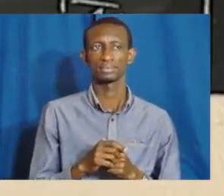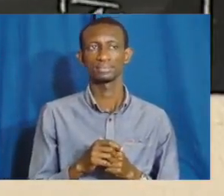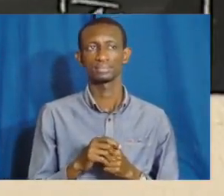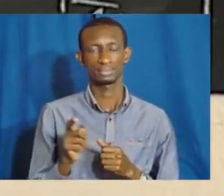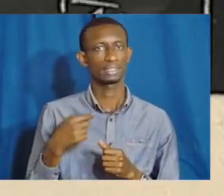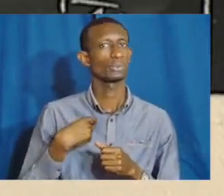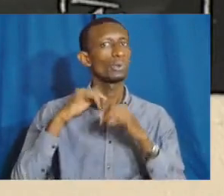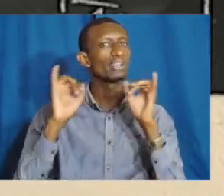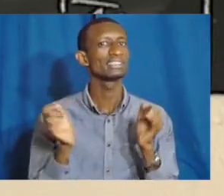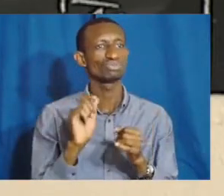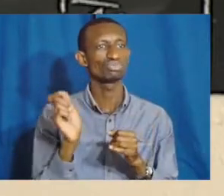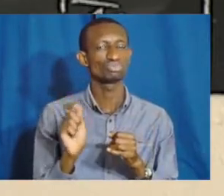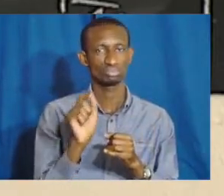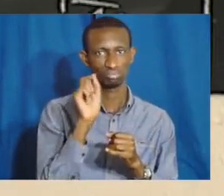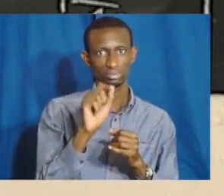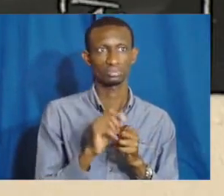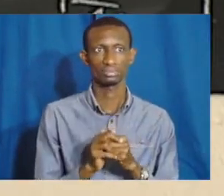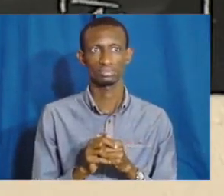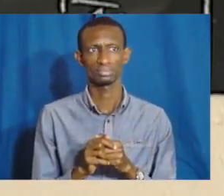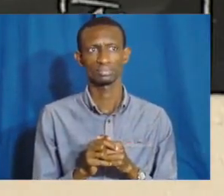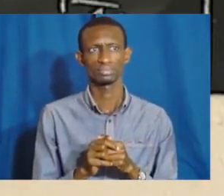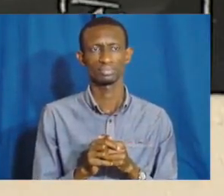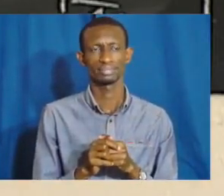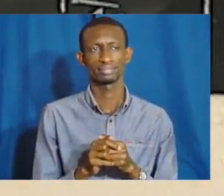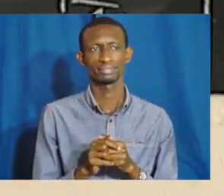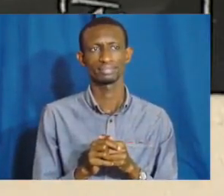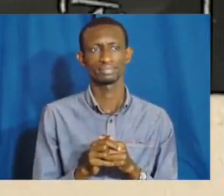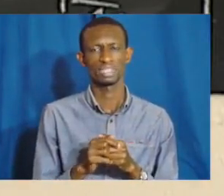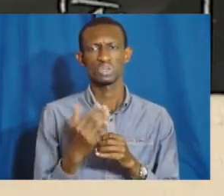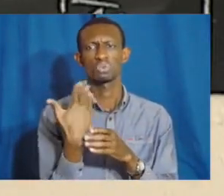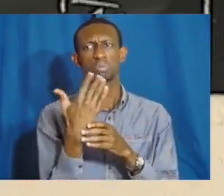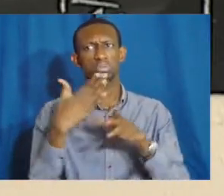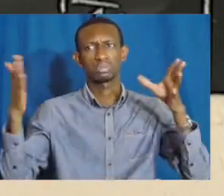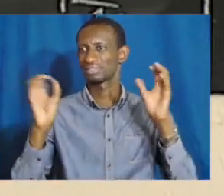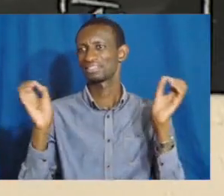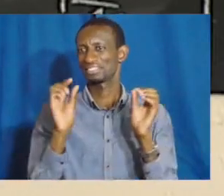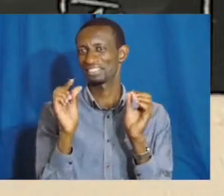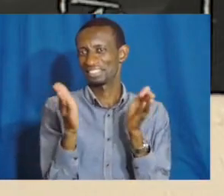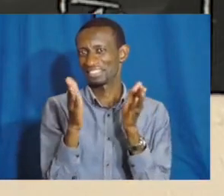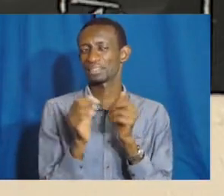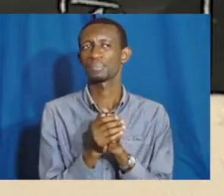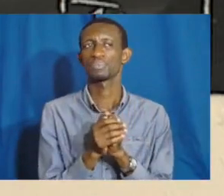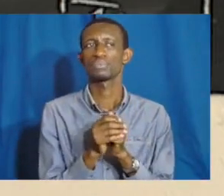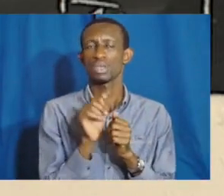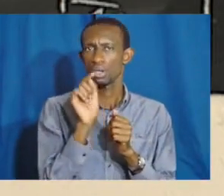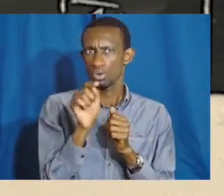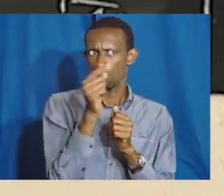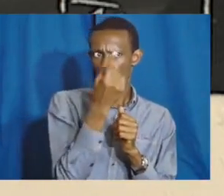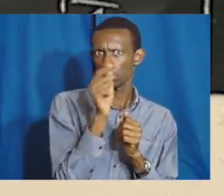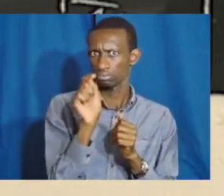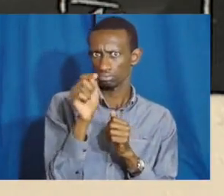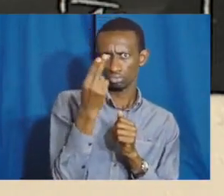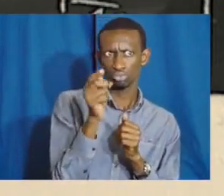I try to put some graduations because I don't have more graph paper. This is 1, this is 2, 3,